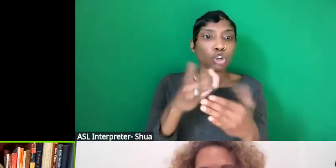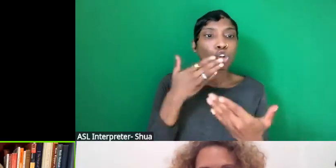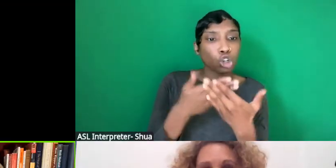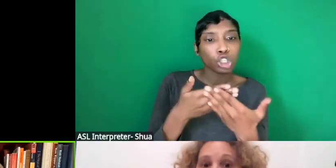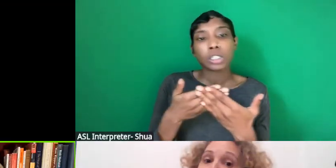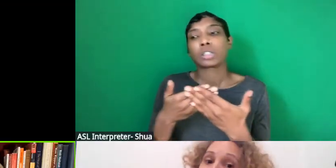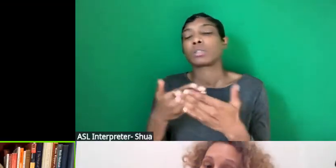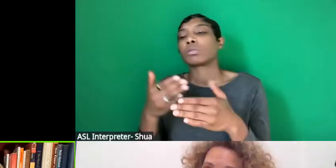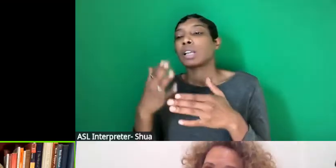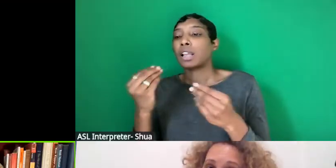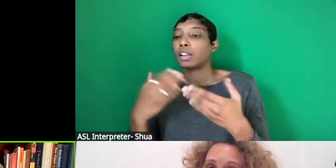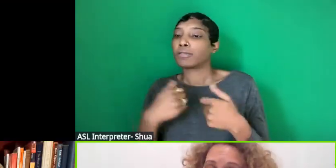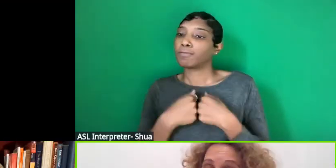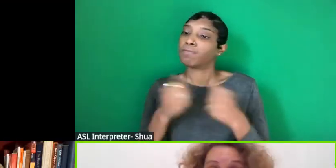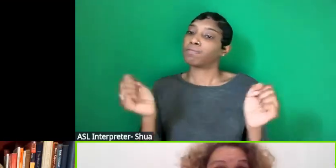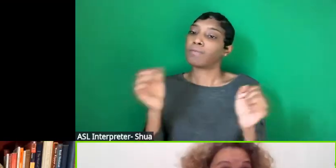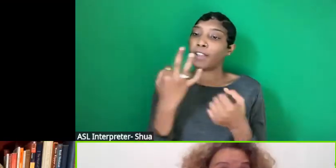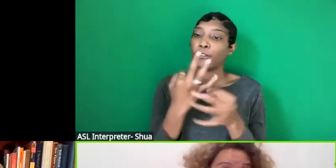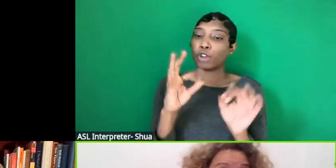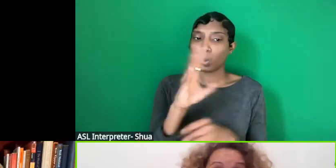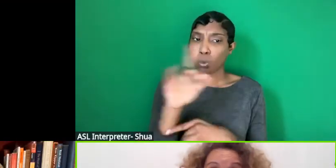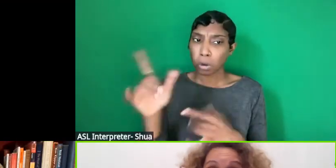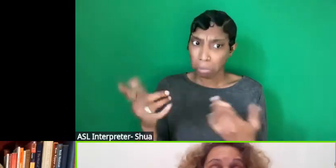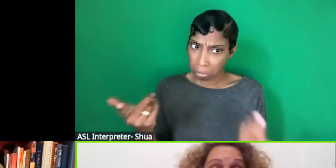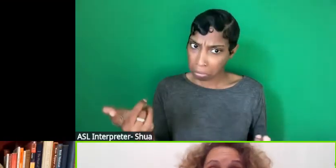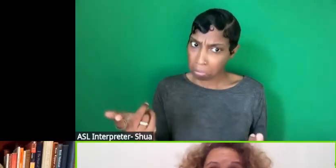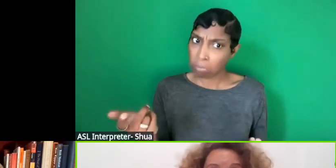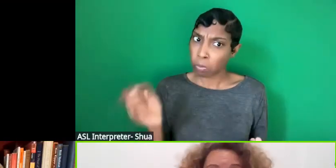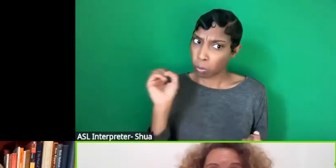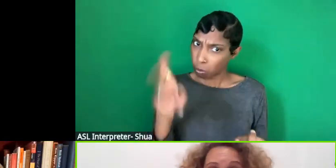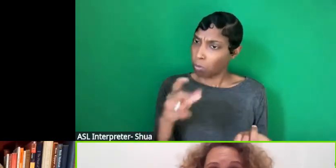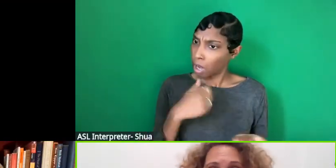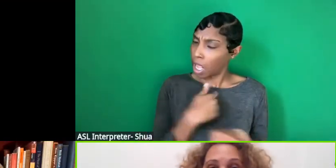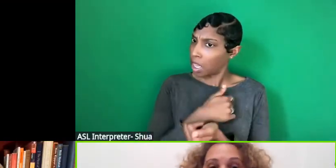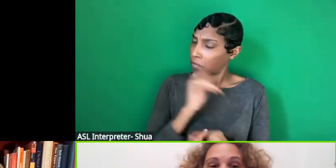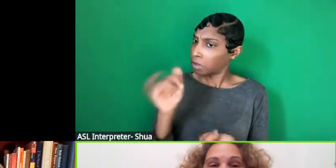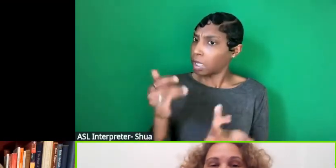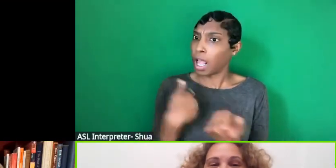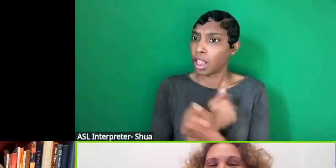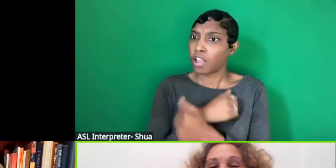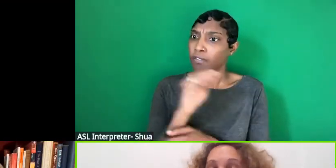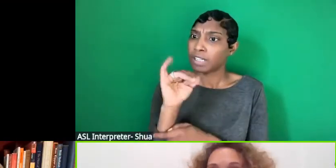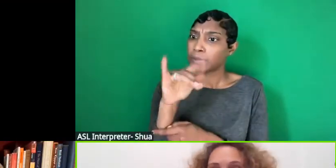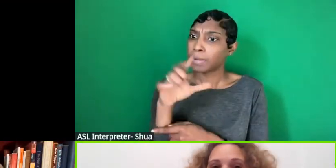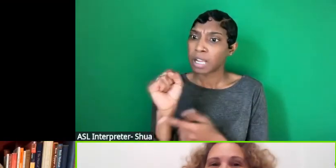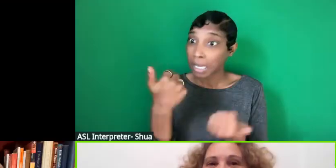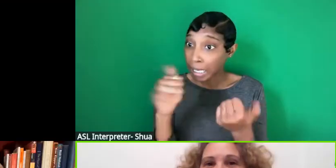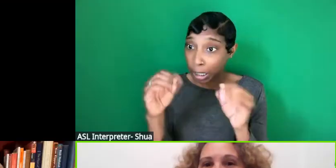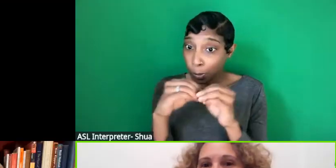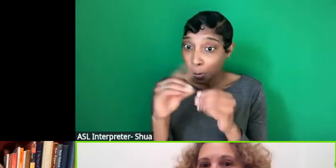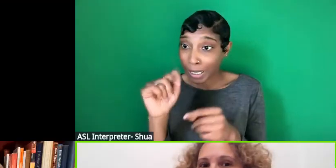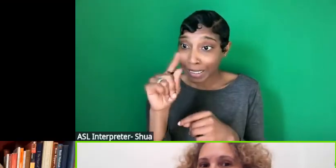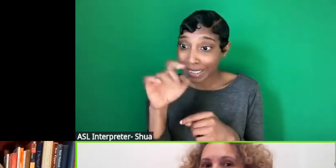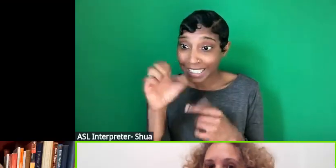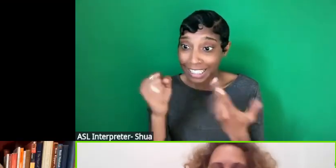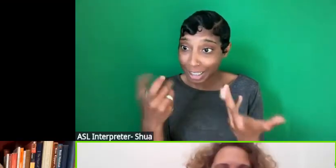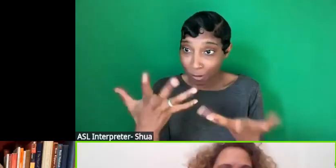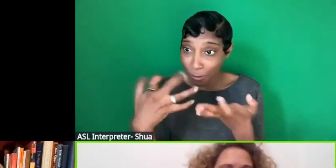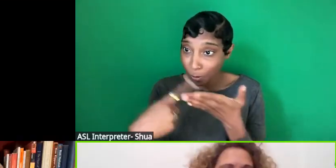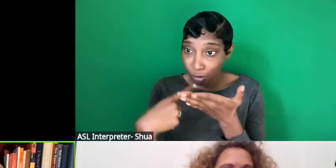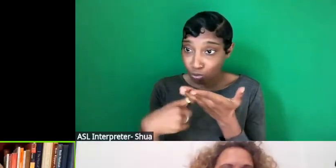will. Okay, and that's great. I love the smiles. Any more dates we should hear about